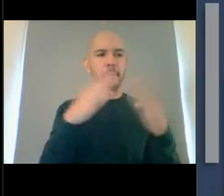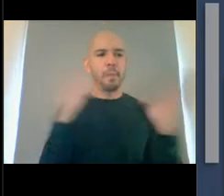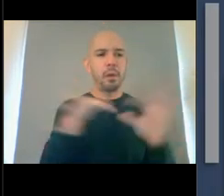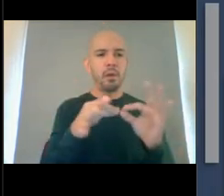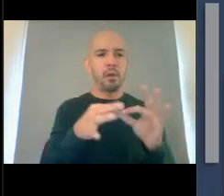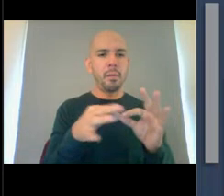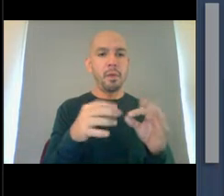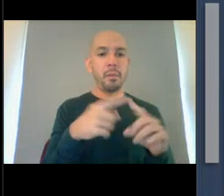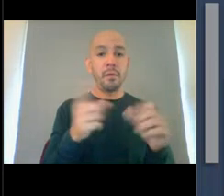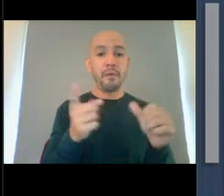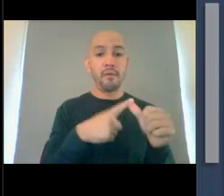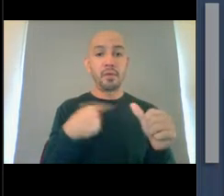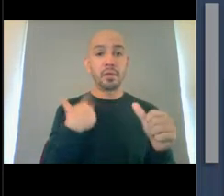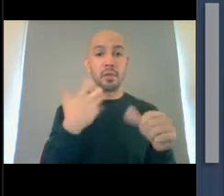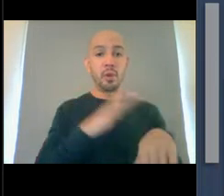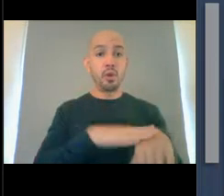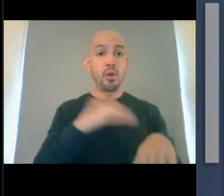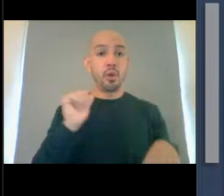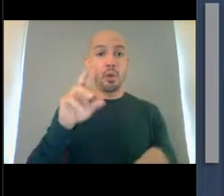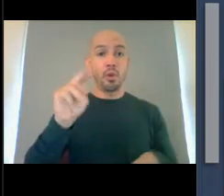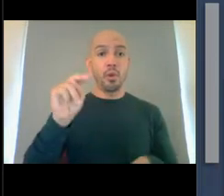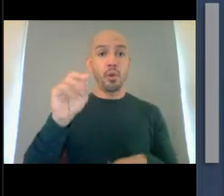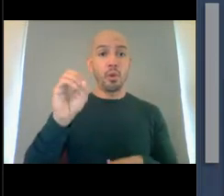on norman emerson